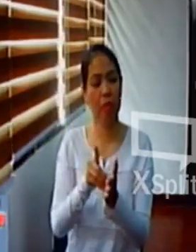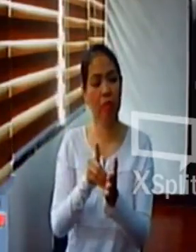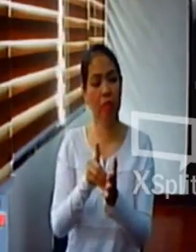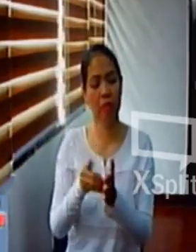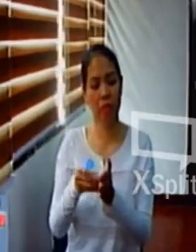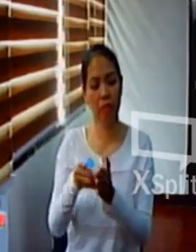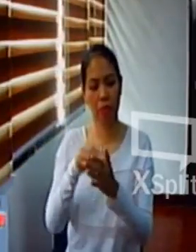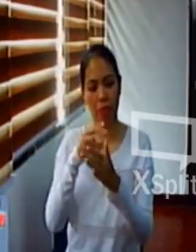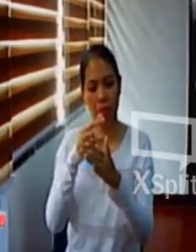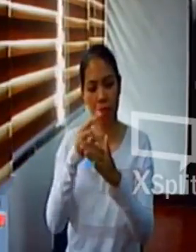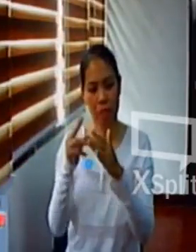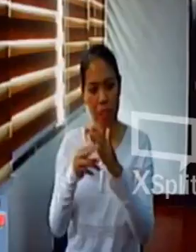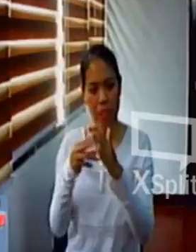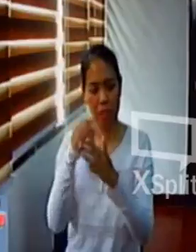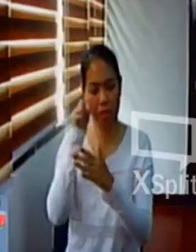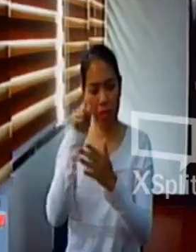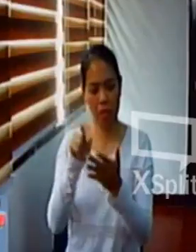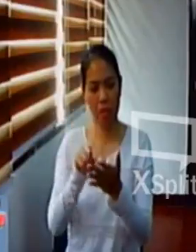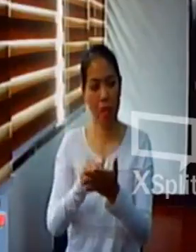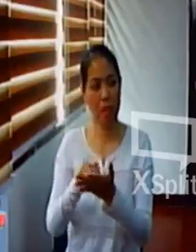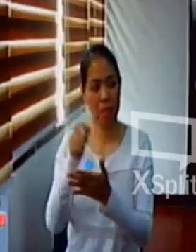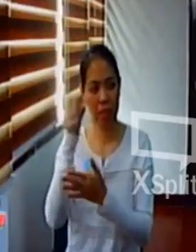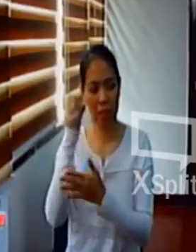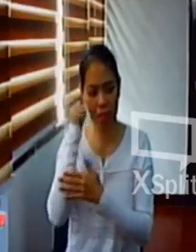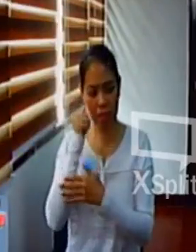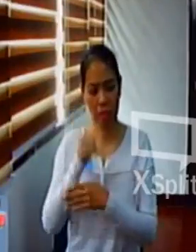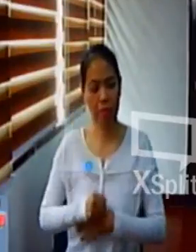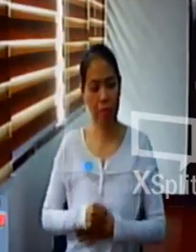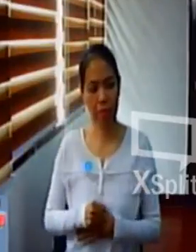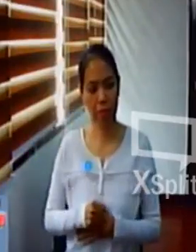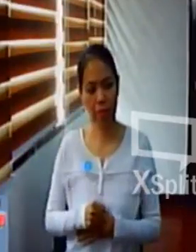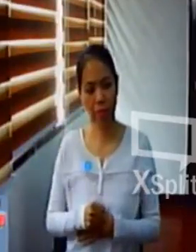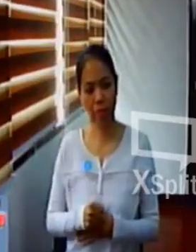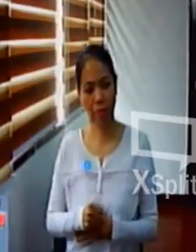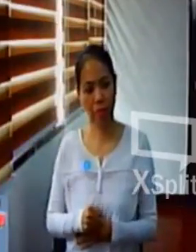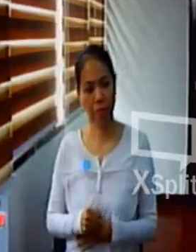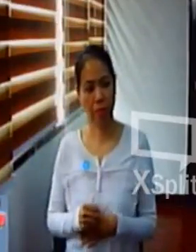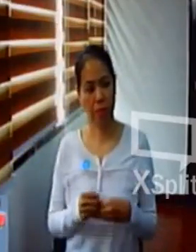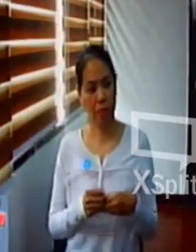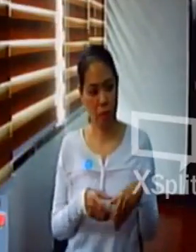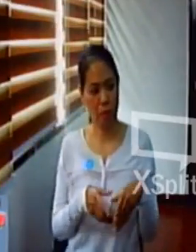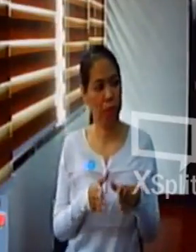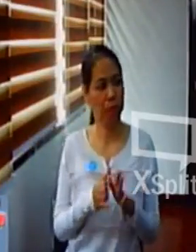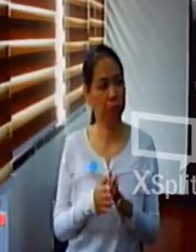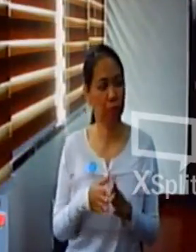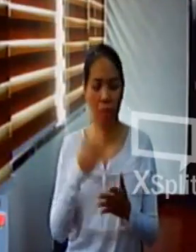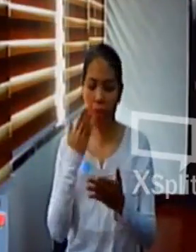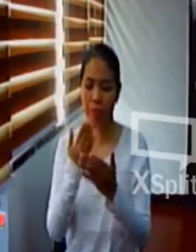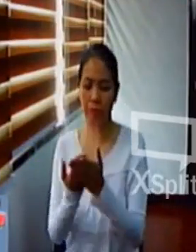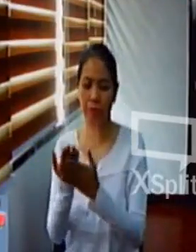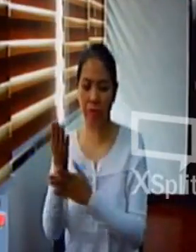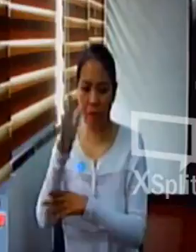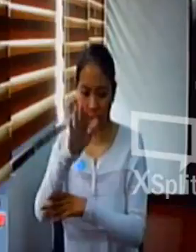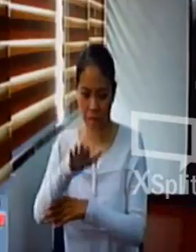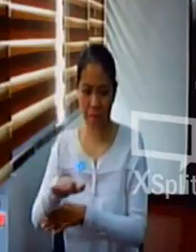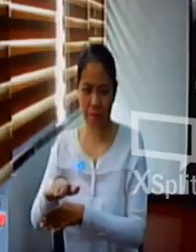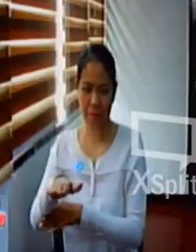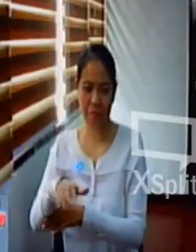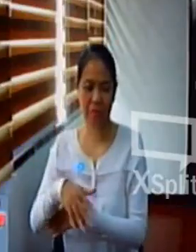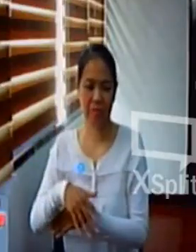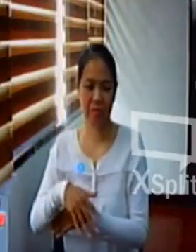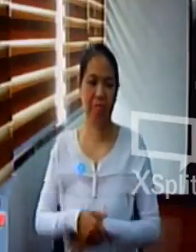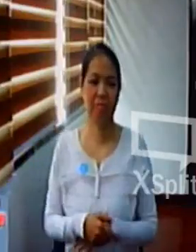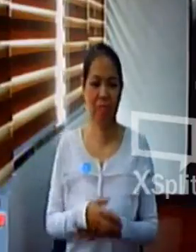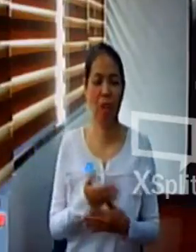furnished the Honorable Commission and these councils. Please go ahead. Good afternoon, Yusek Serrano. Good afternoon